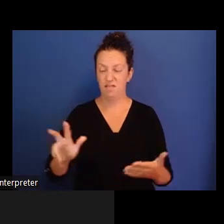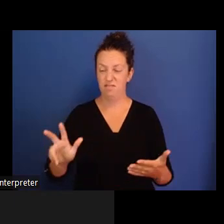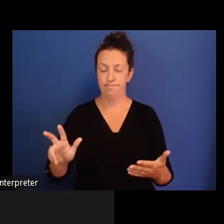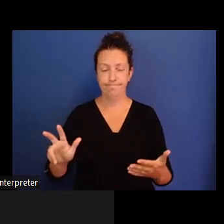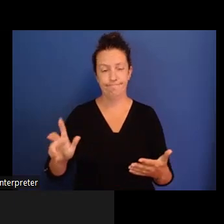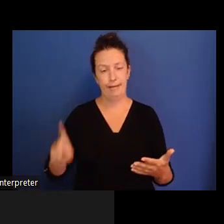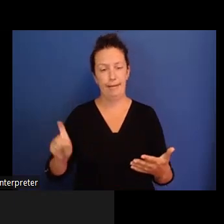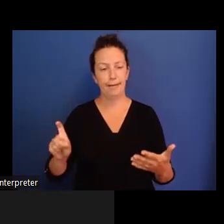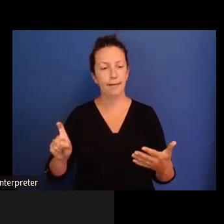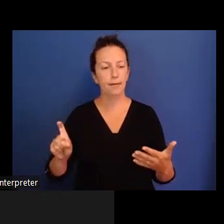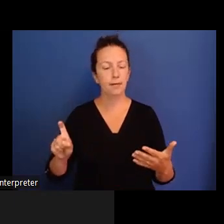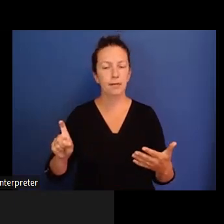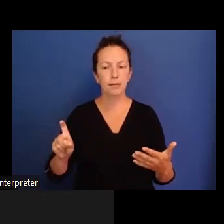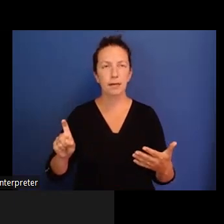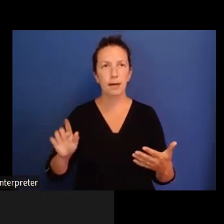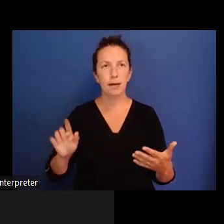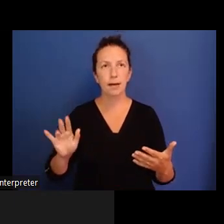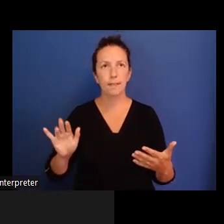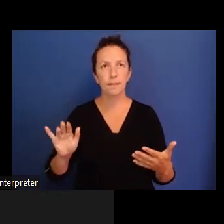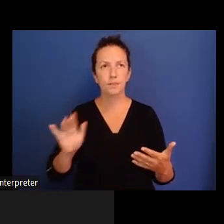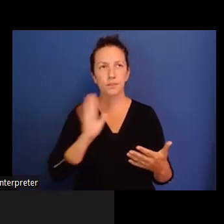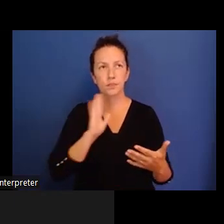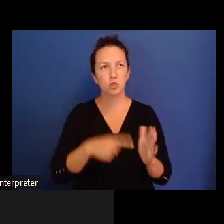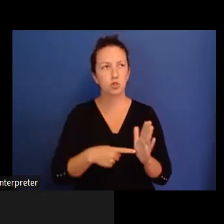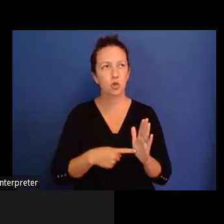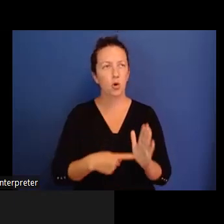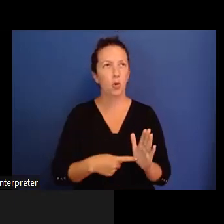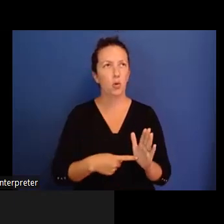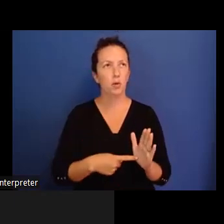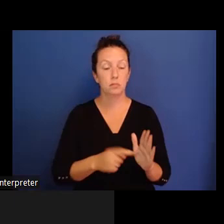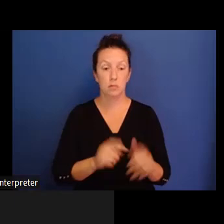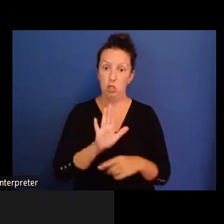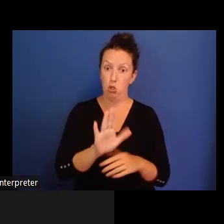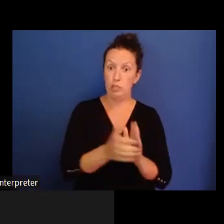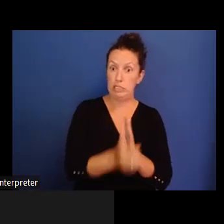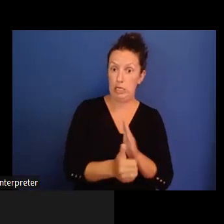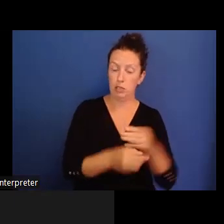it shows you sort of your list of skills,